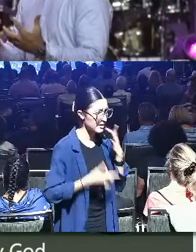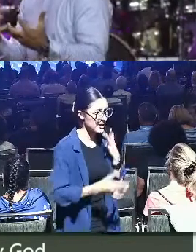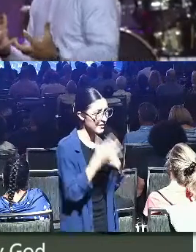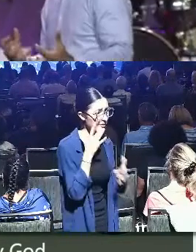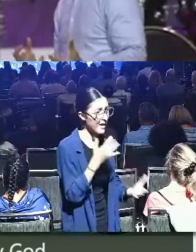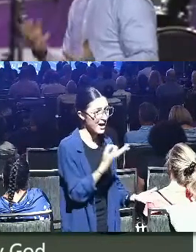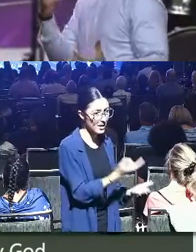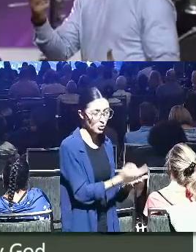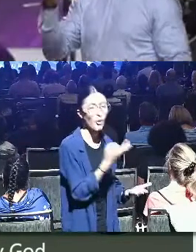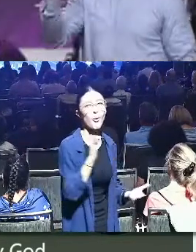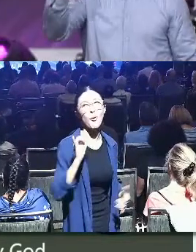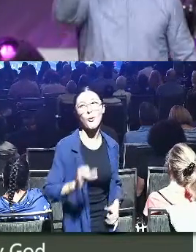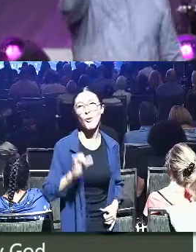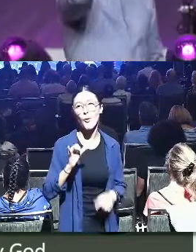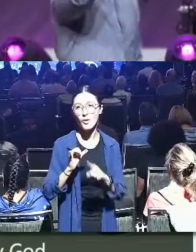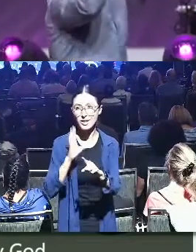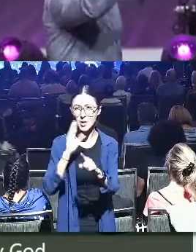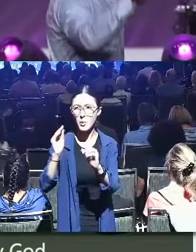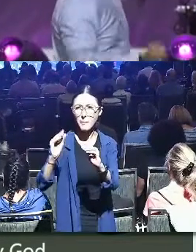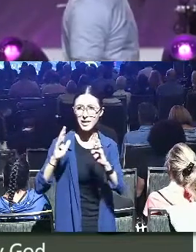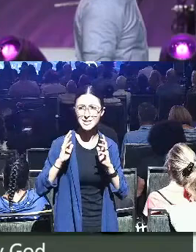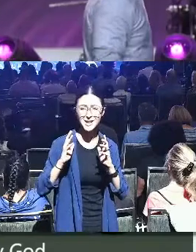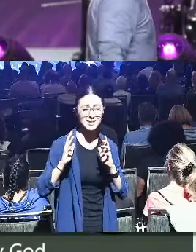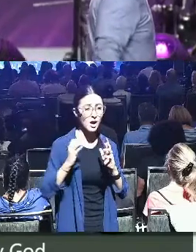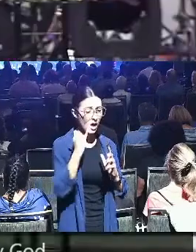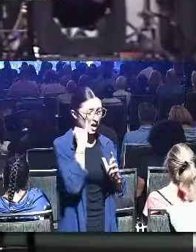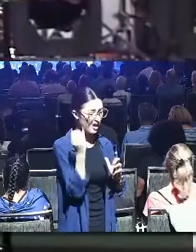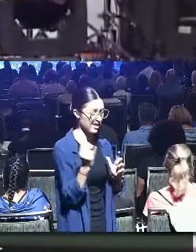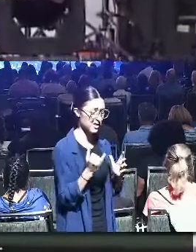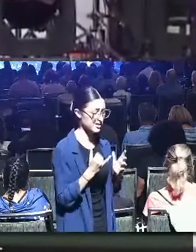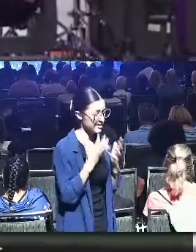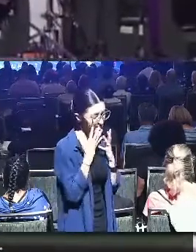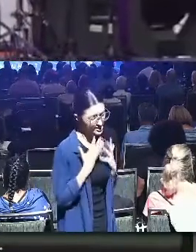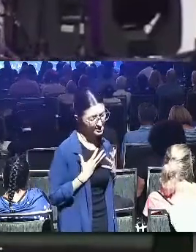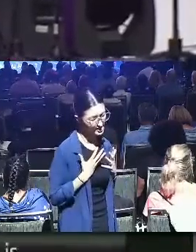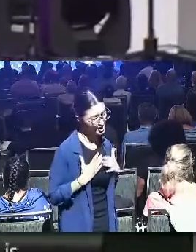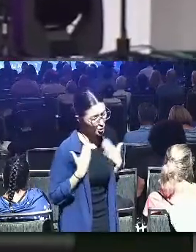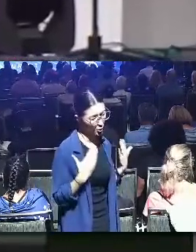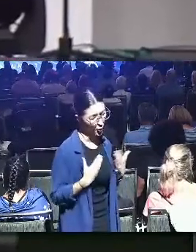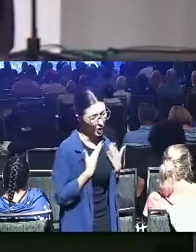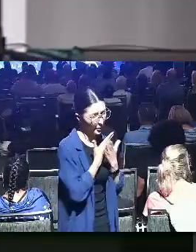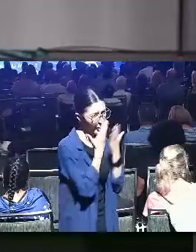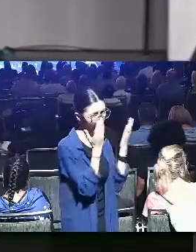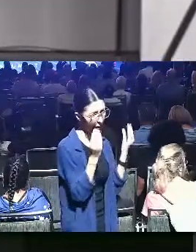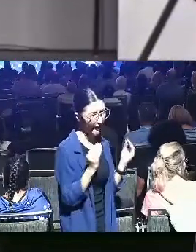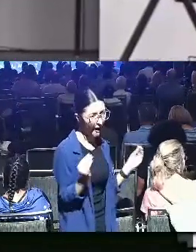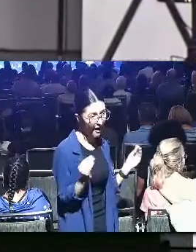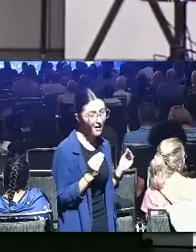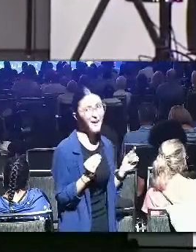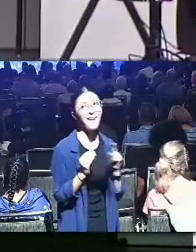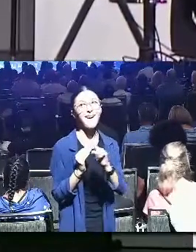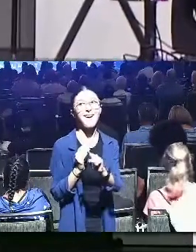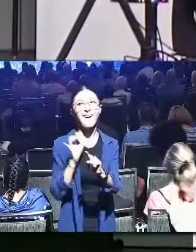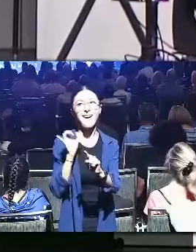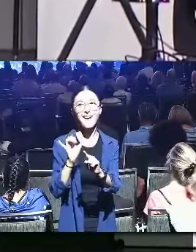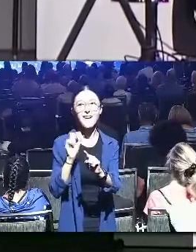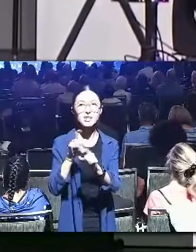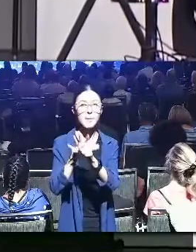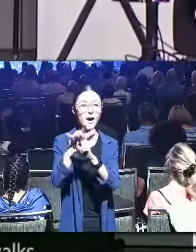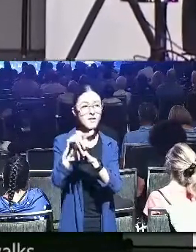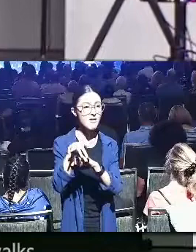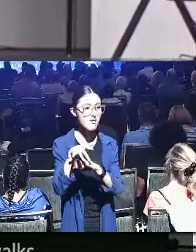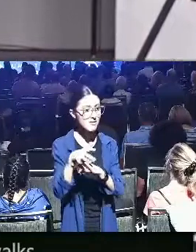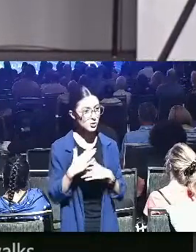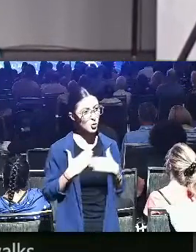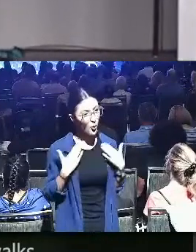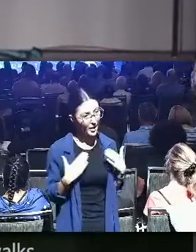we're lacking joy, God is our source of joy. And Marci came up with this idea. She goes, can we go on walks and talk in this kind of